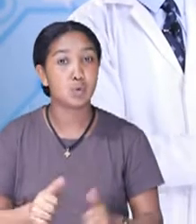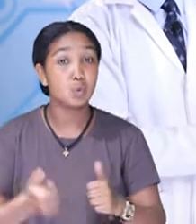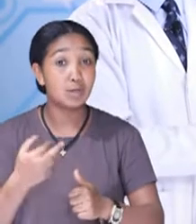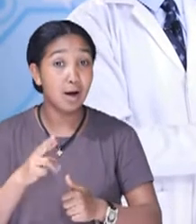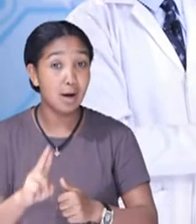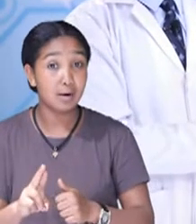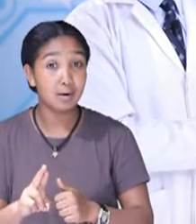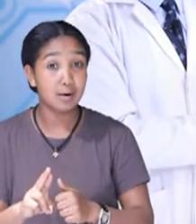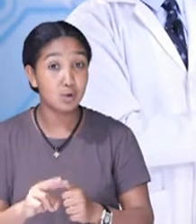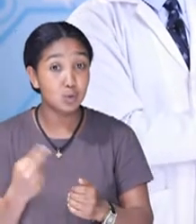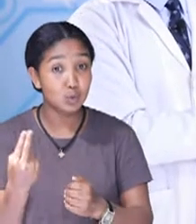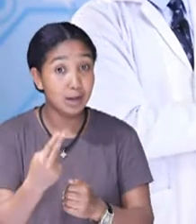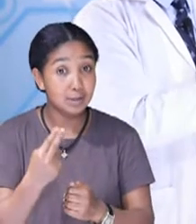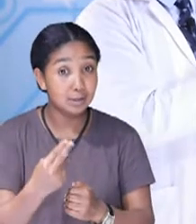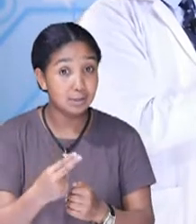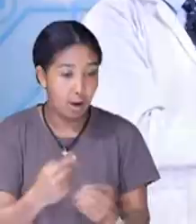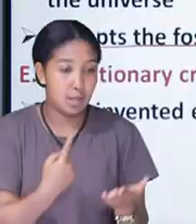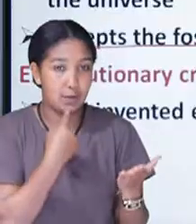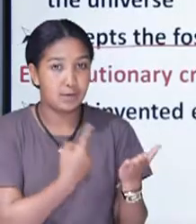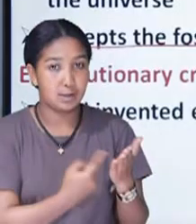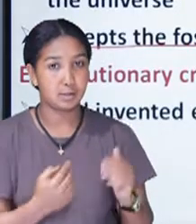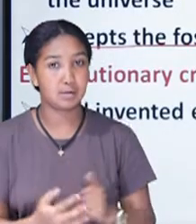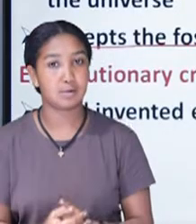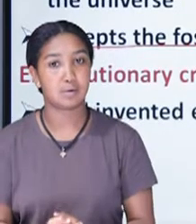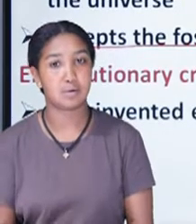which are used as an evidence.